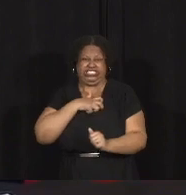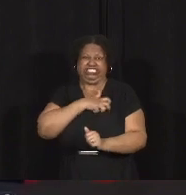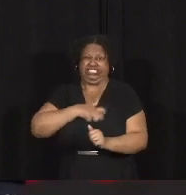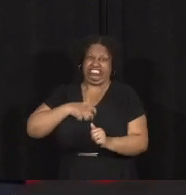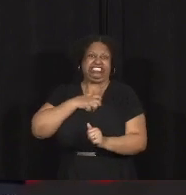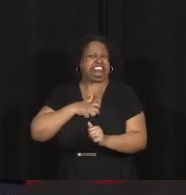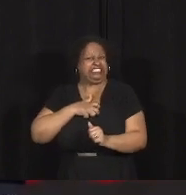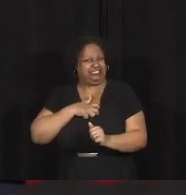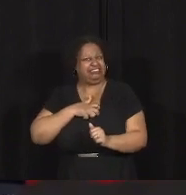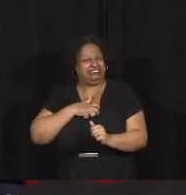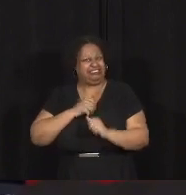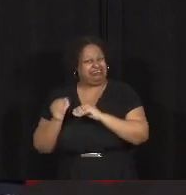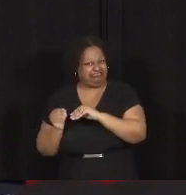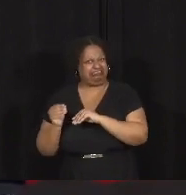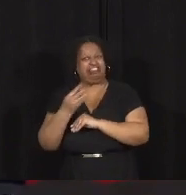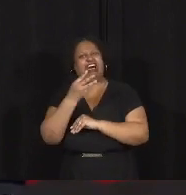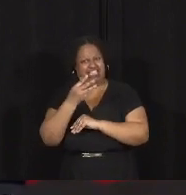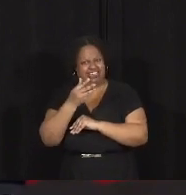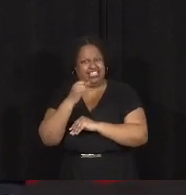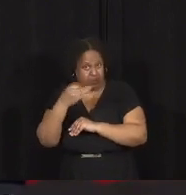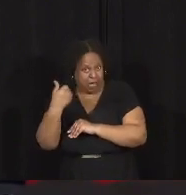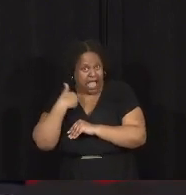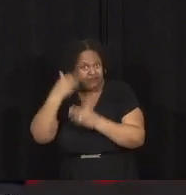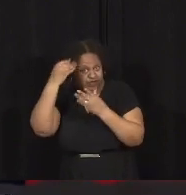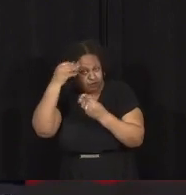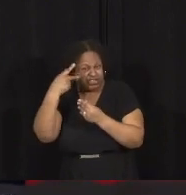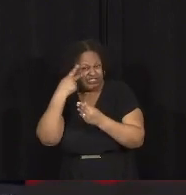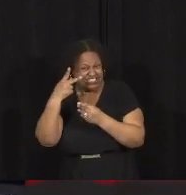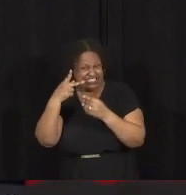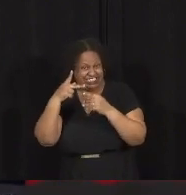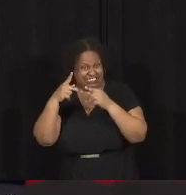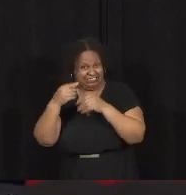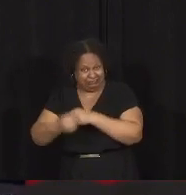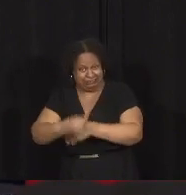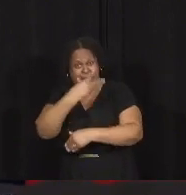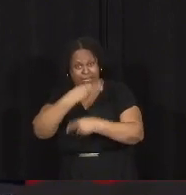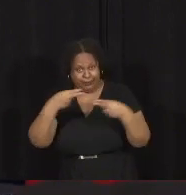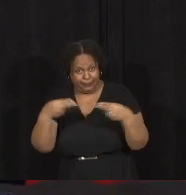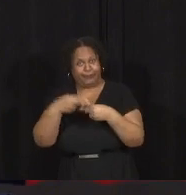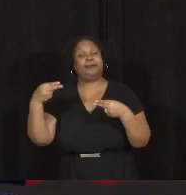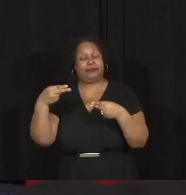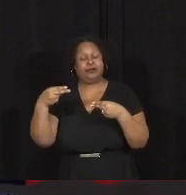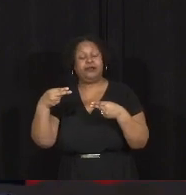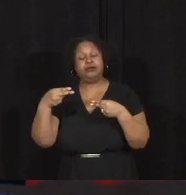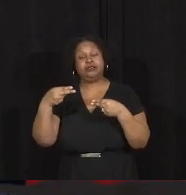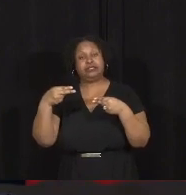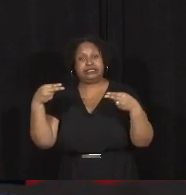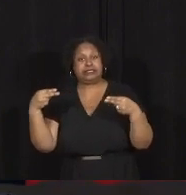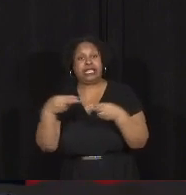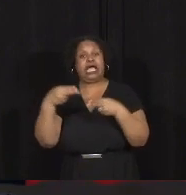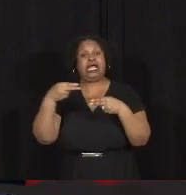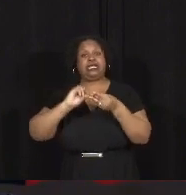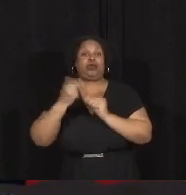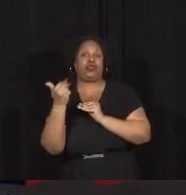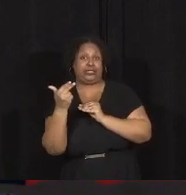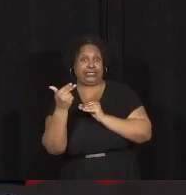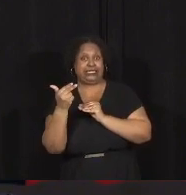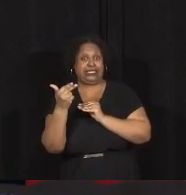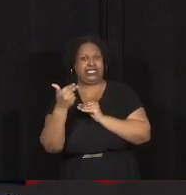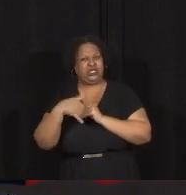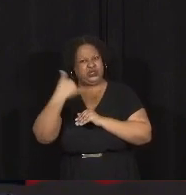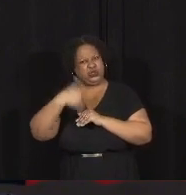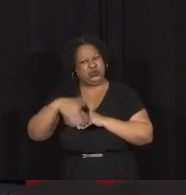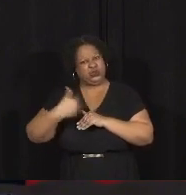have the deck to hand, and that is the slide which is on page 13. I think